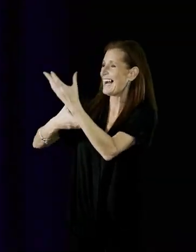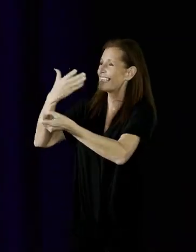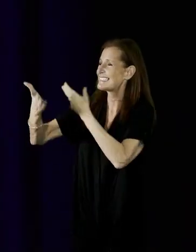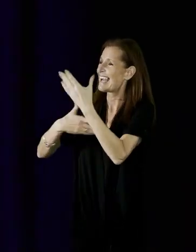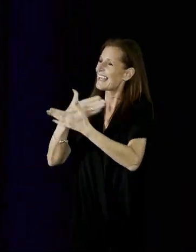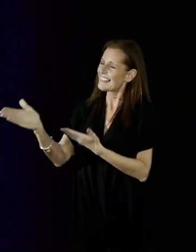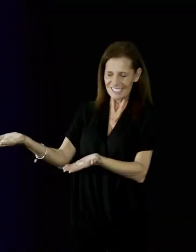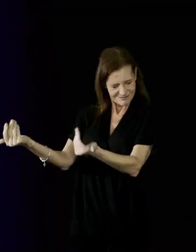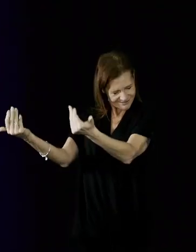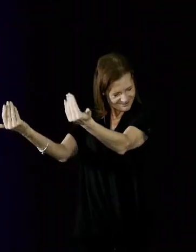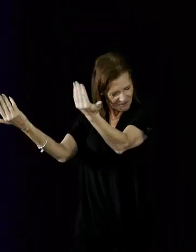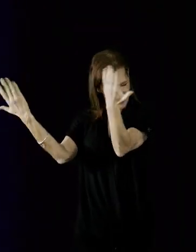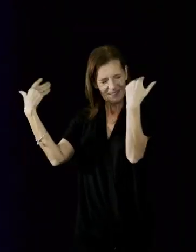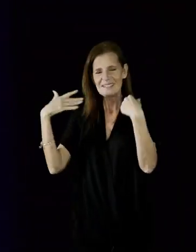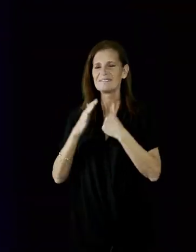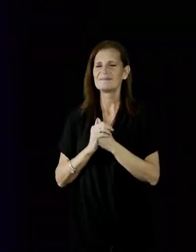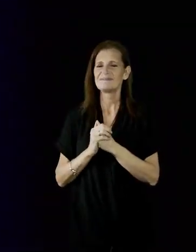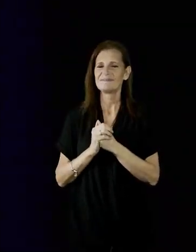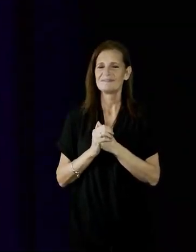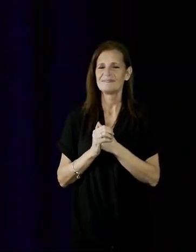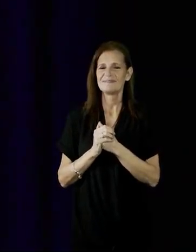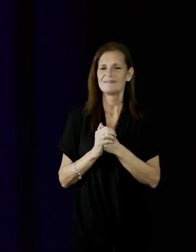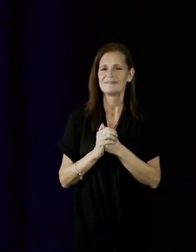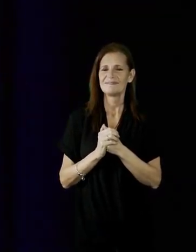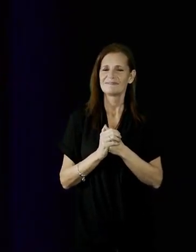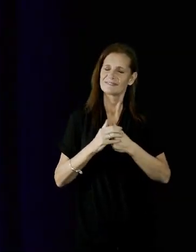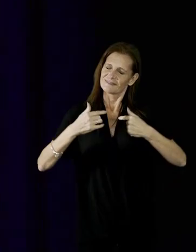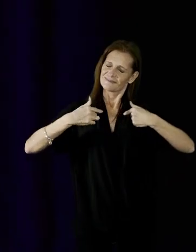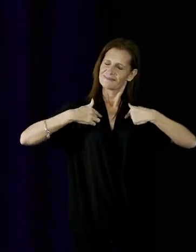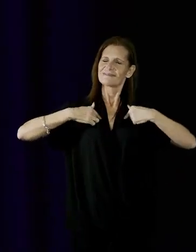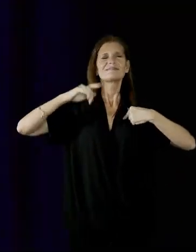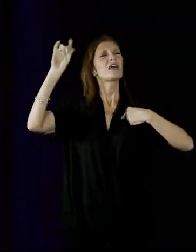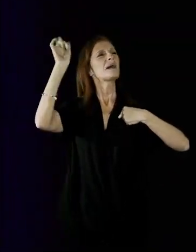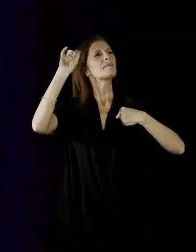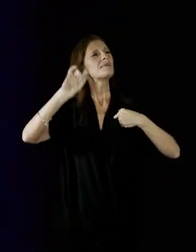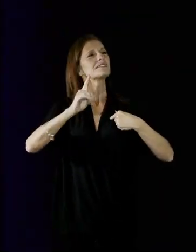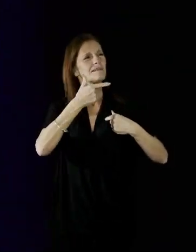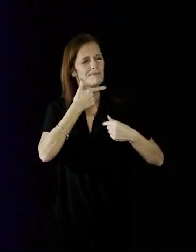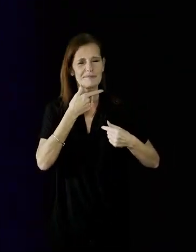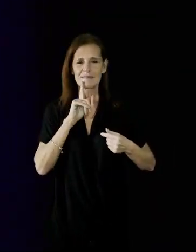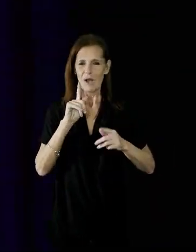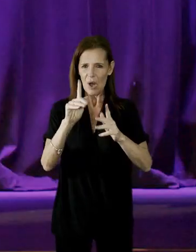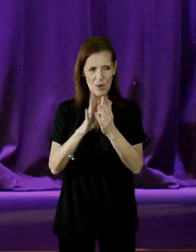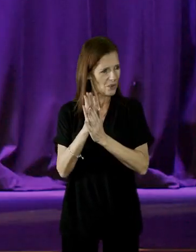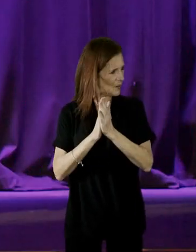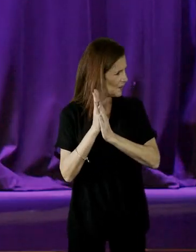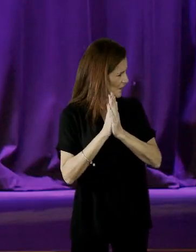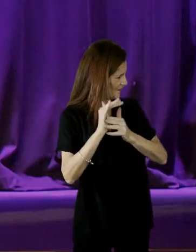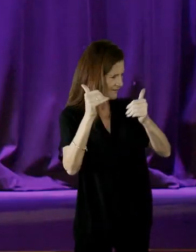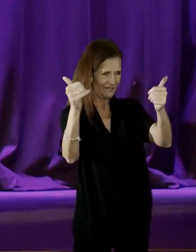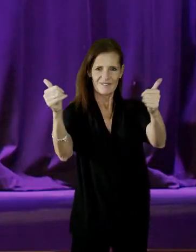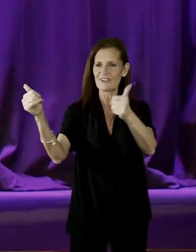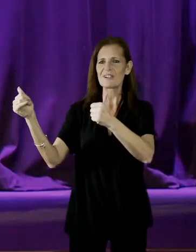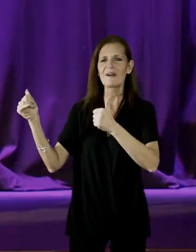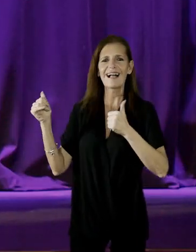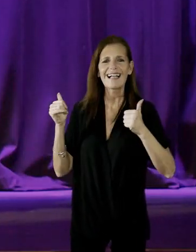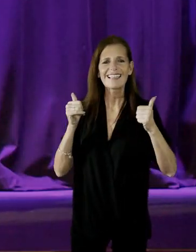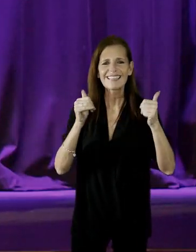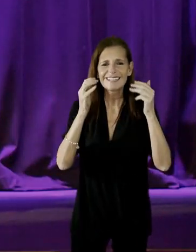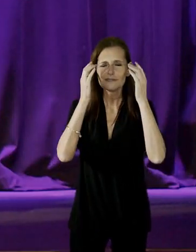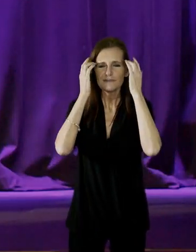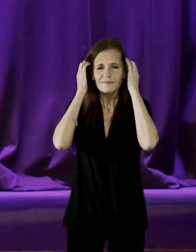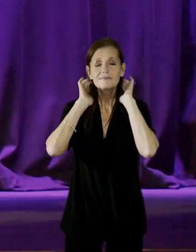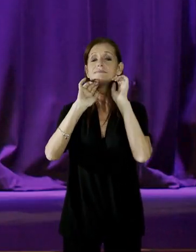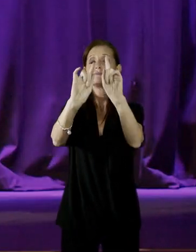welcome. Person of the people, me. Yep, done that. Lovely, this is going swimmingly. The thing that